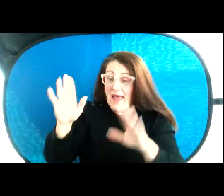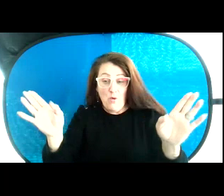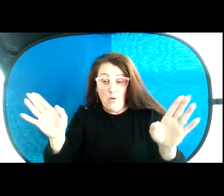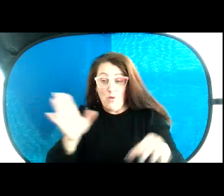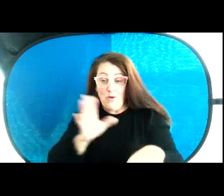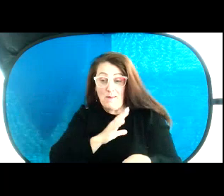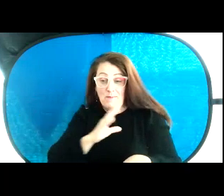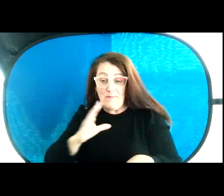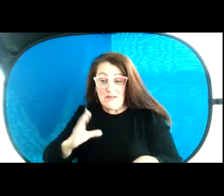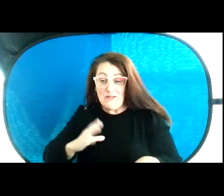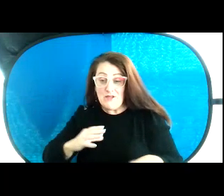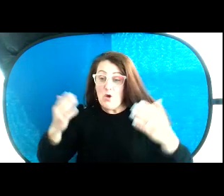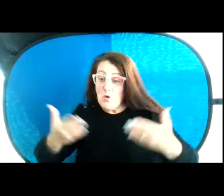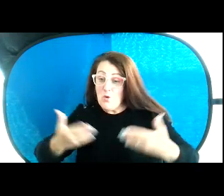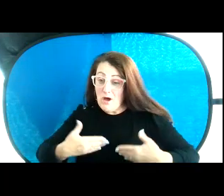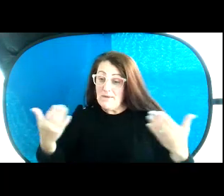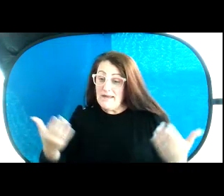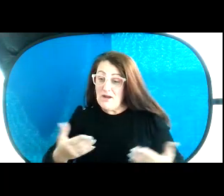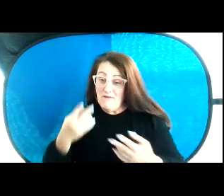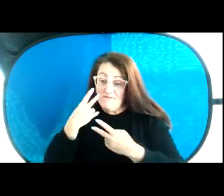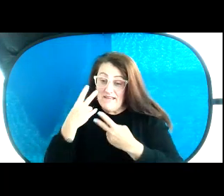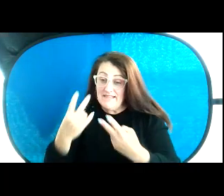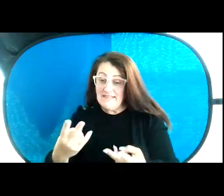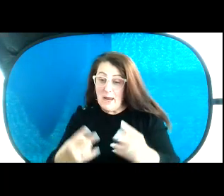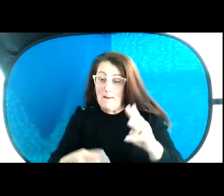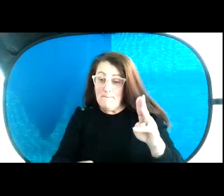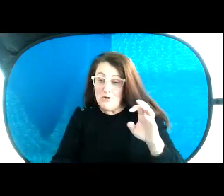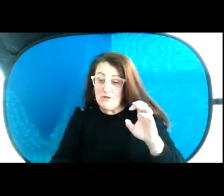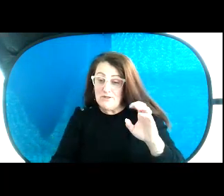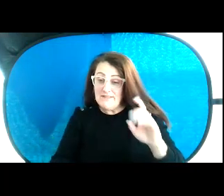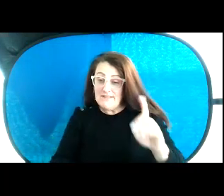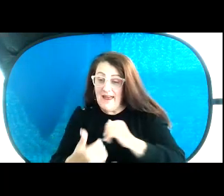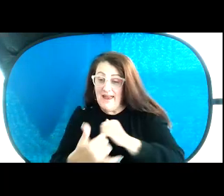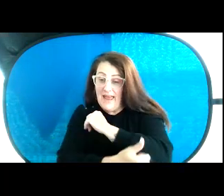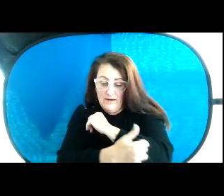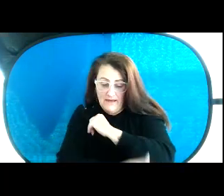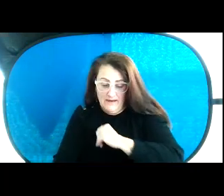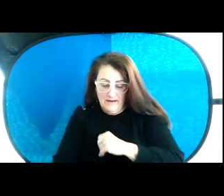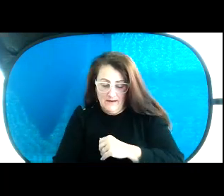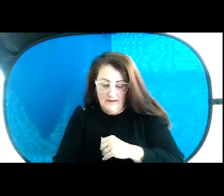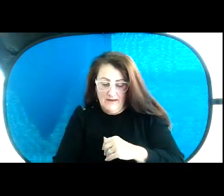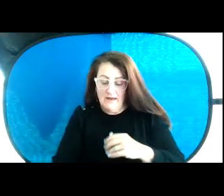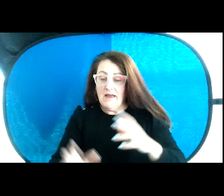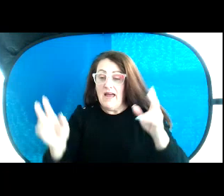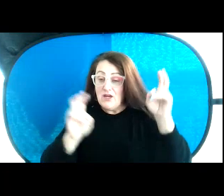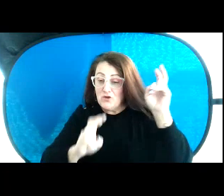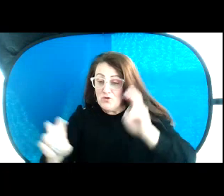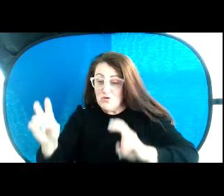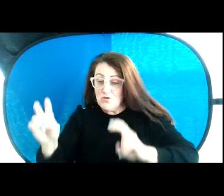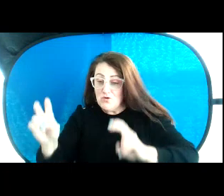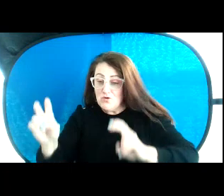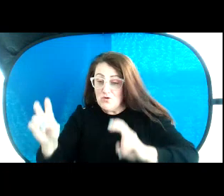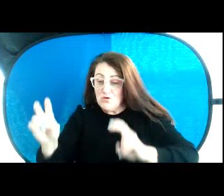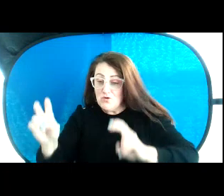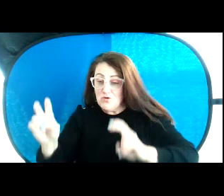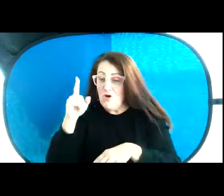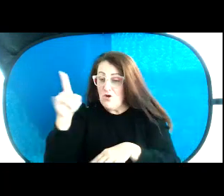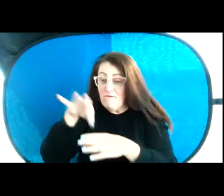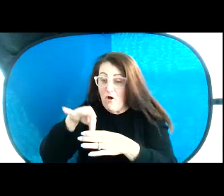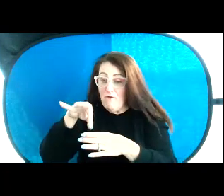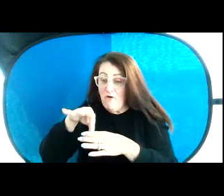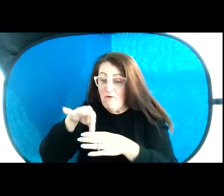We appreciate you being out here, and actually, as I shared with Commissioner Tiffany on our tour earlier, you guys get to vote on a lot of stuff that